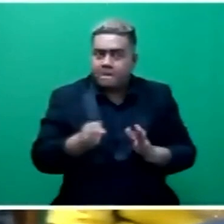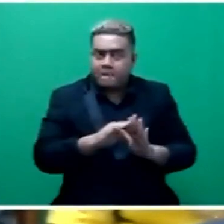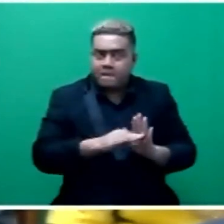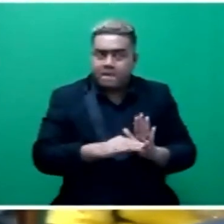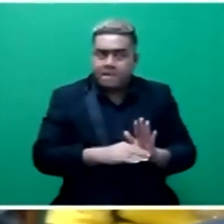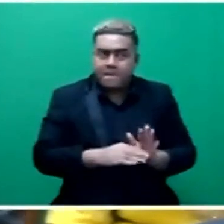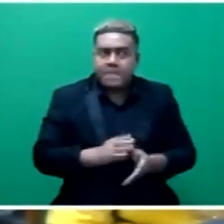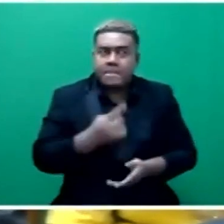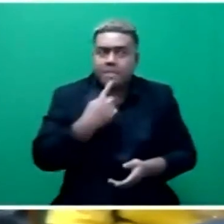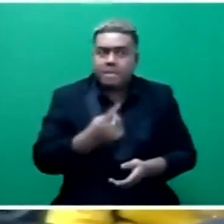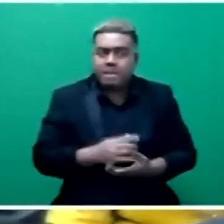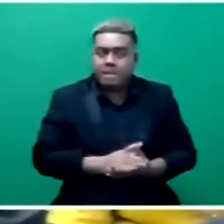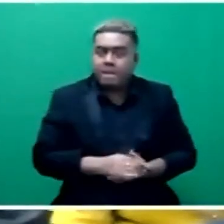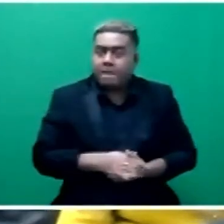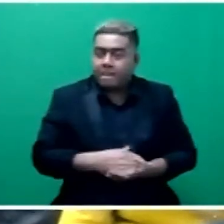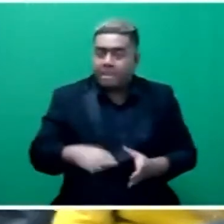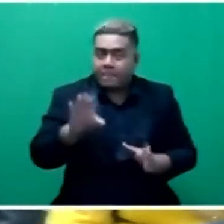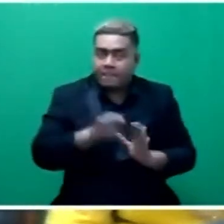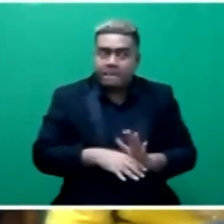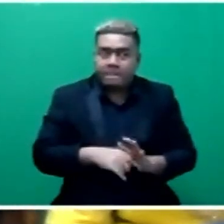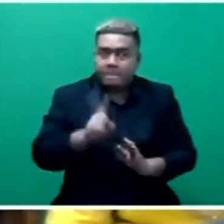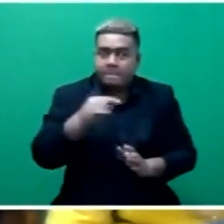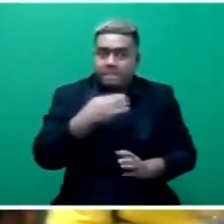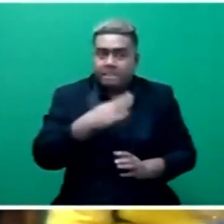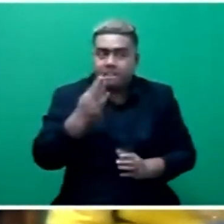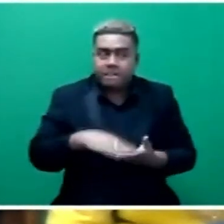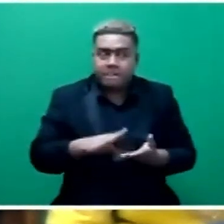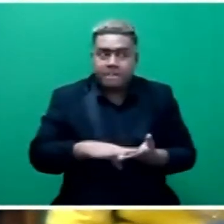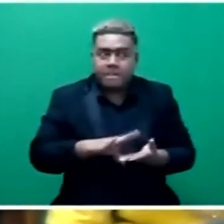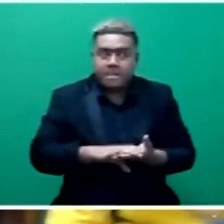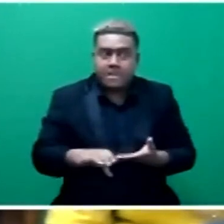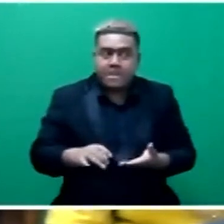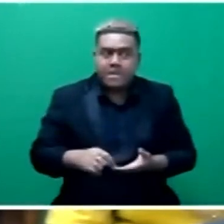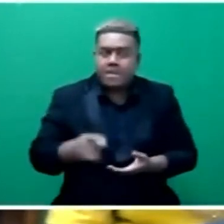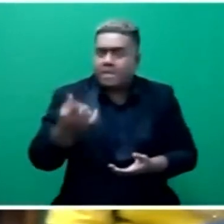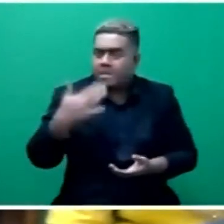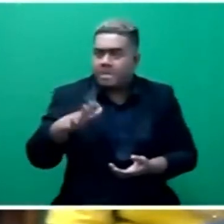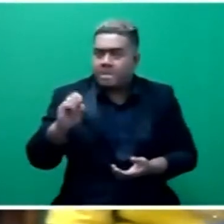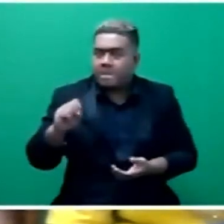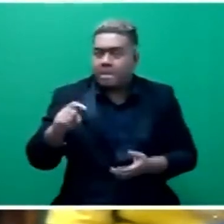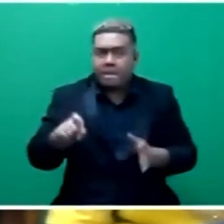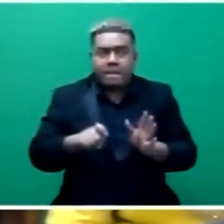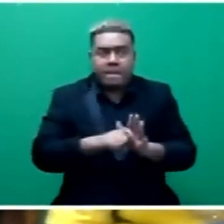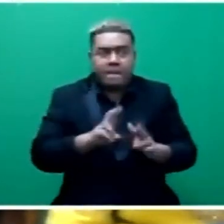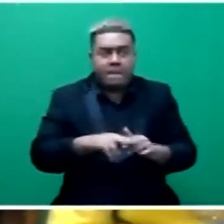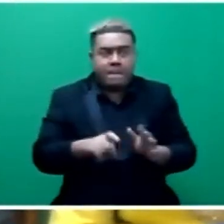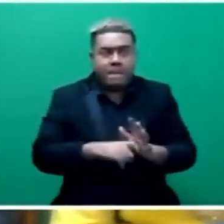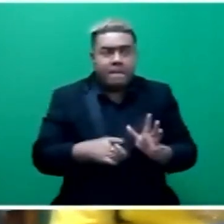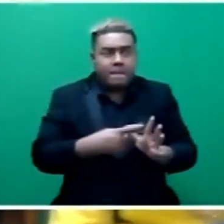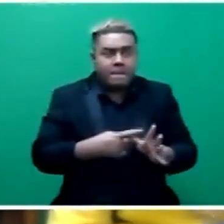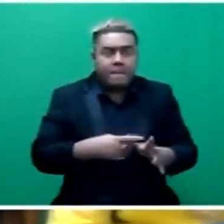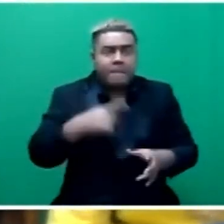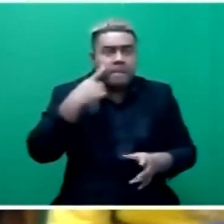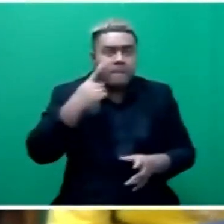turn around and say, look, it's going to cost us $100 million a year. That means I'm going to cut off $50 million from FRA, $50 million from Water Authority